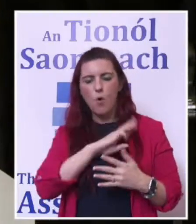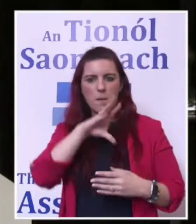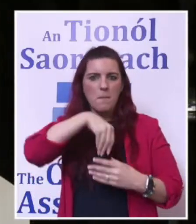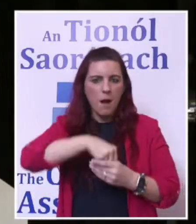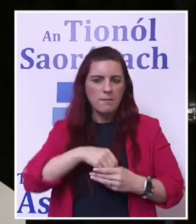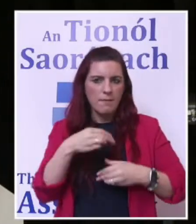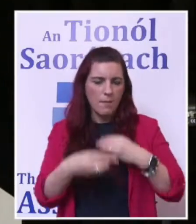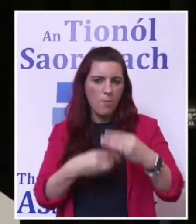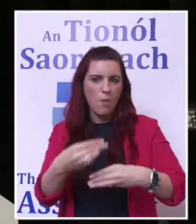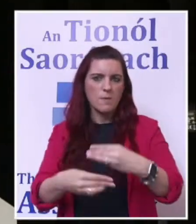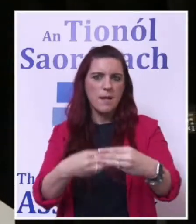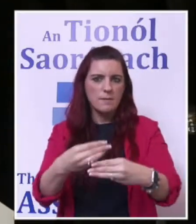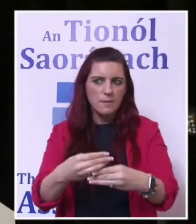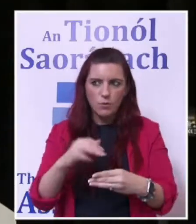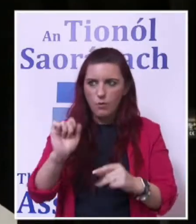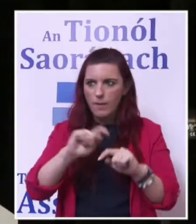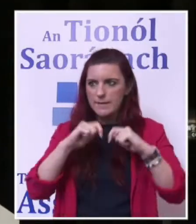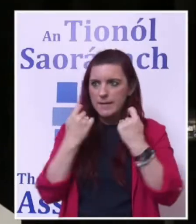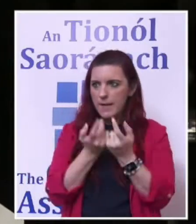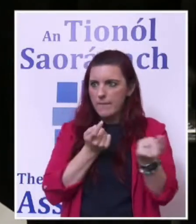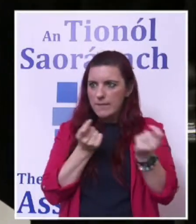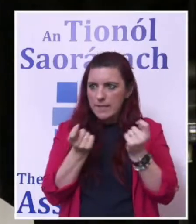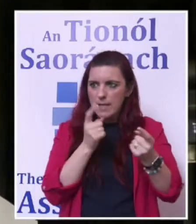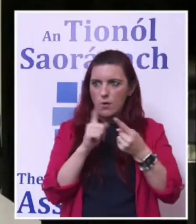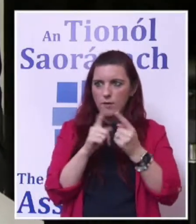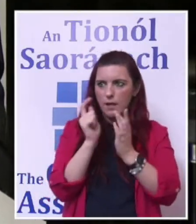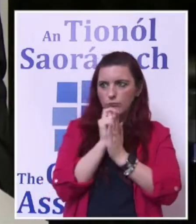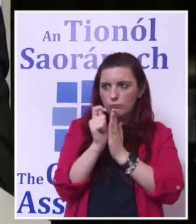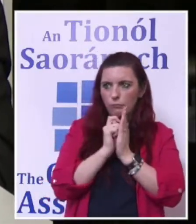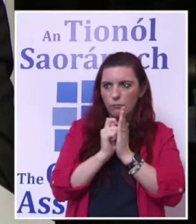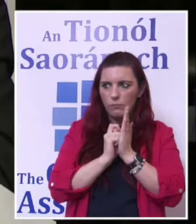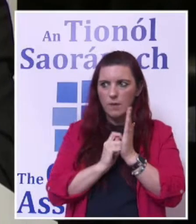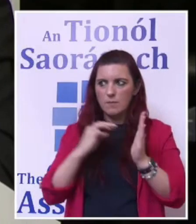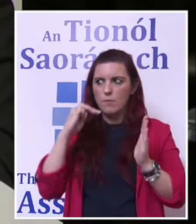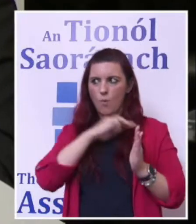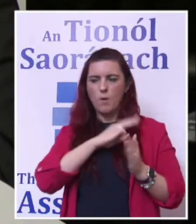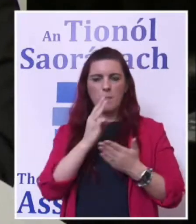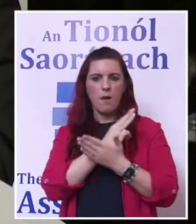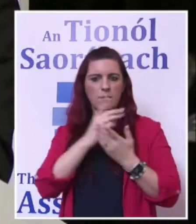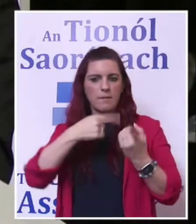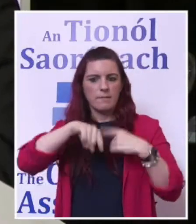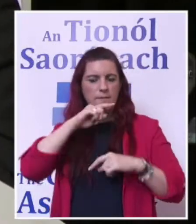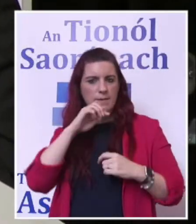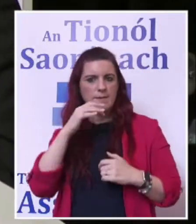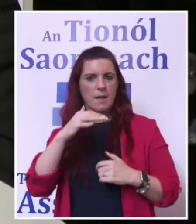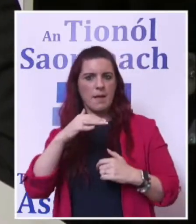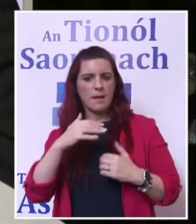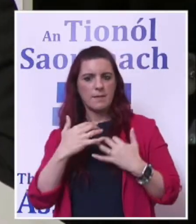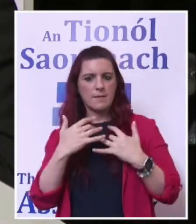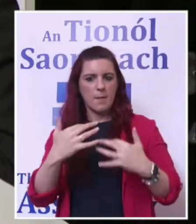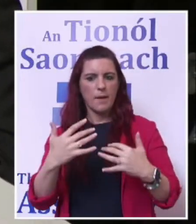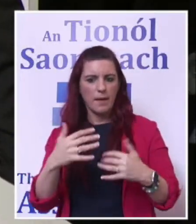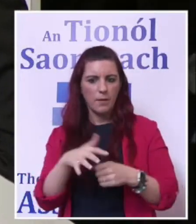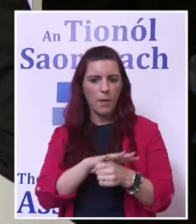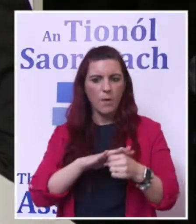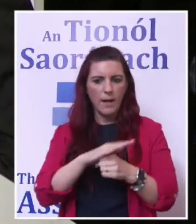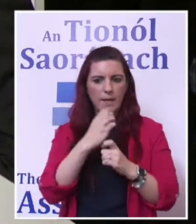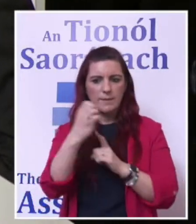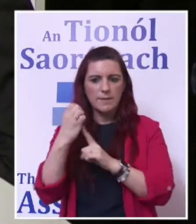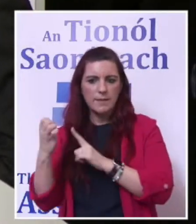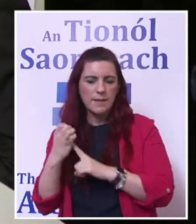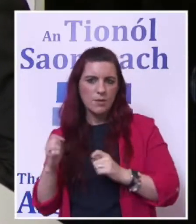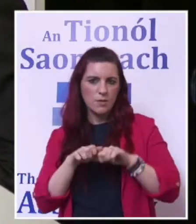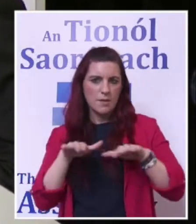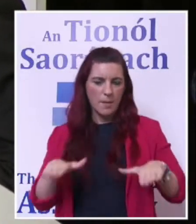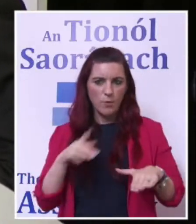democracy process that the Assembly is facilitated from at a local level at each table. And